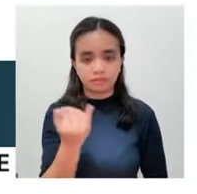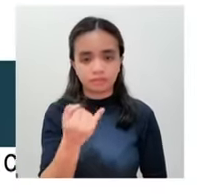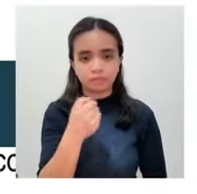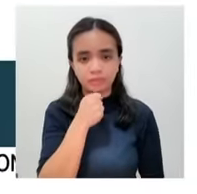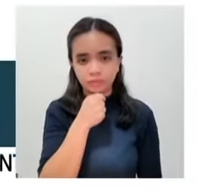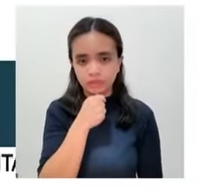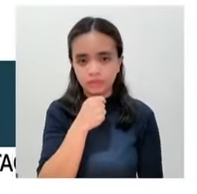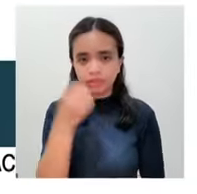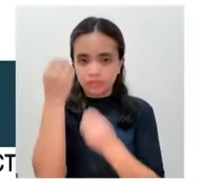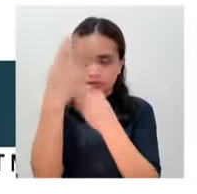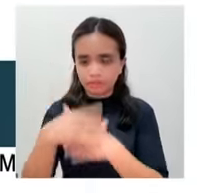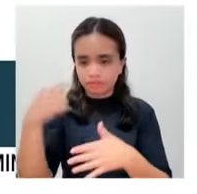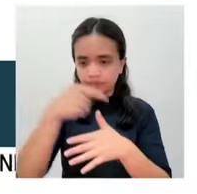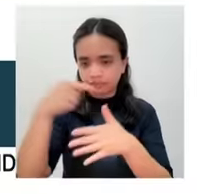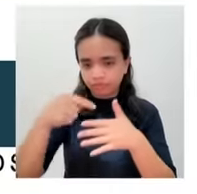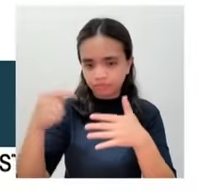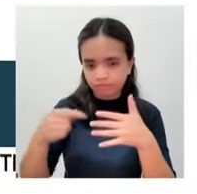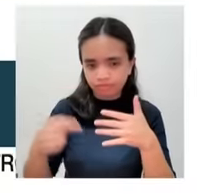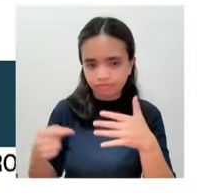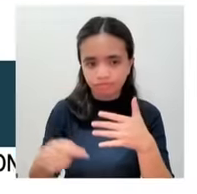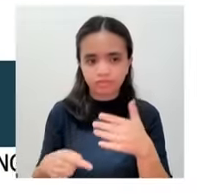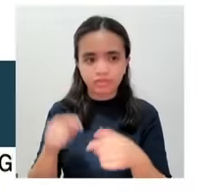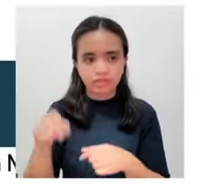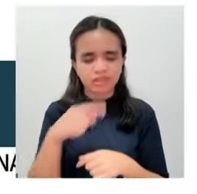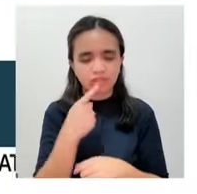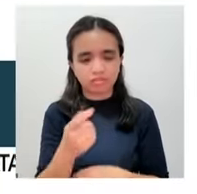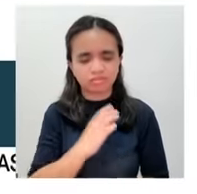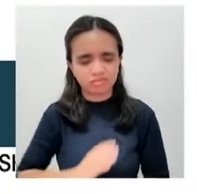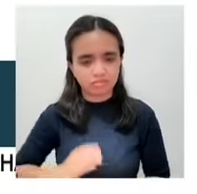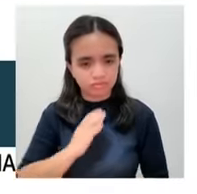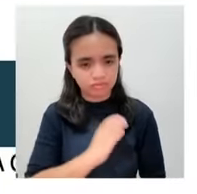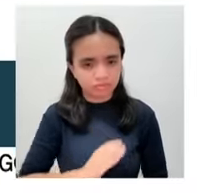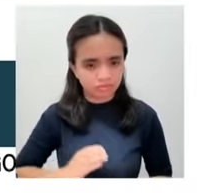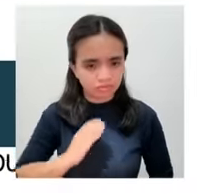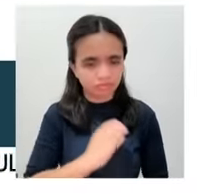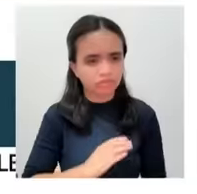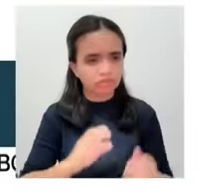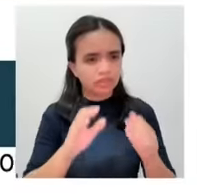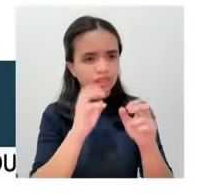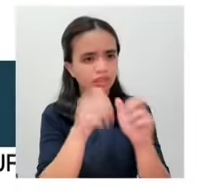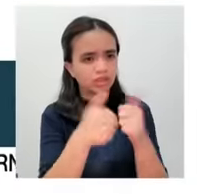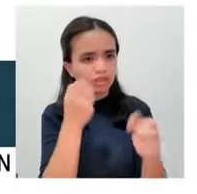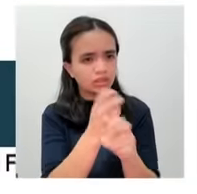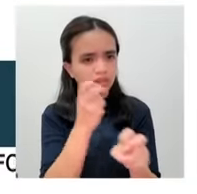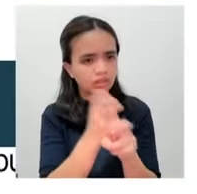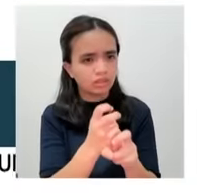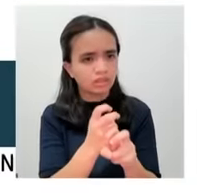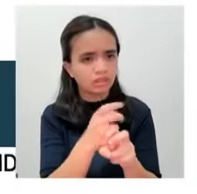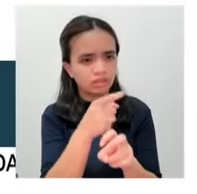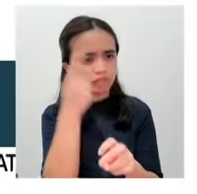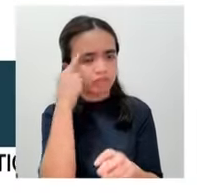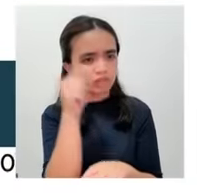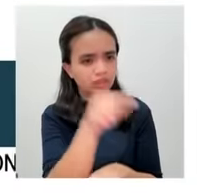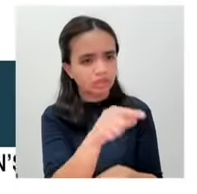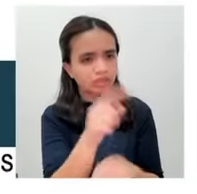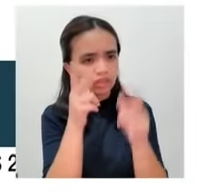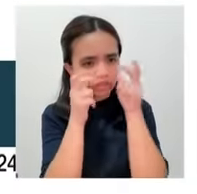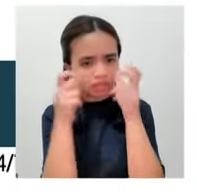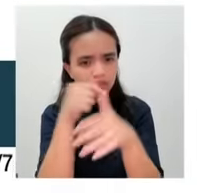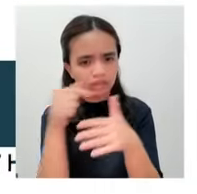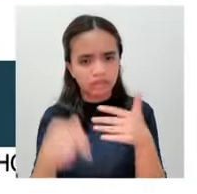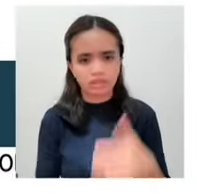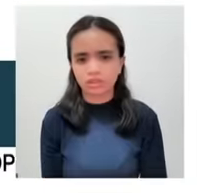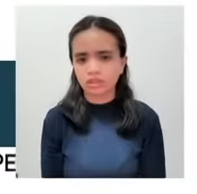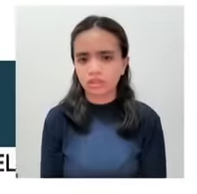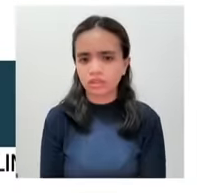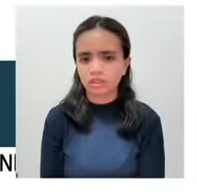us details and, you know, these words of sympathies and condolences. How difficult has it been for you to hear these things?